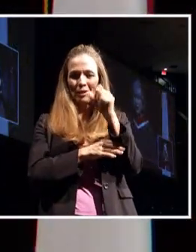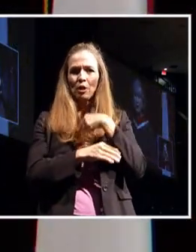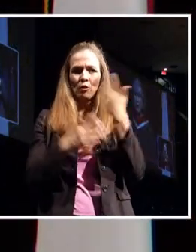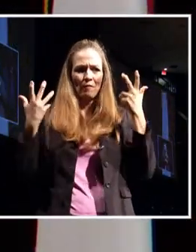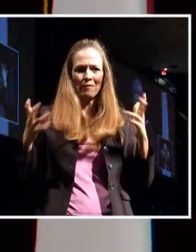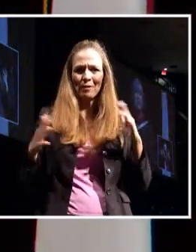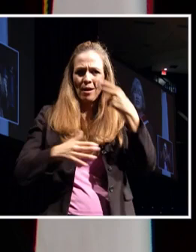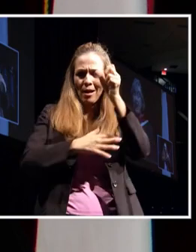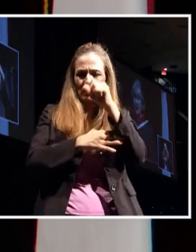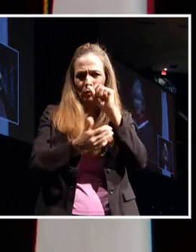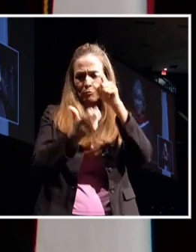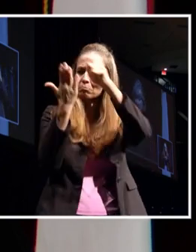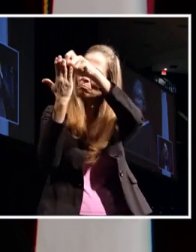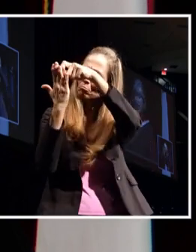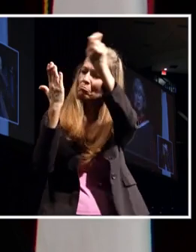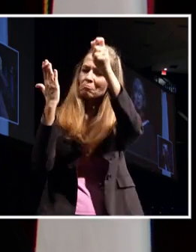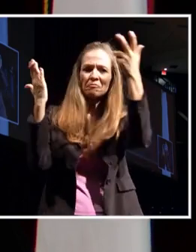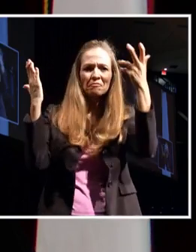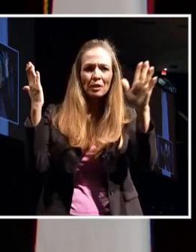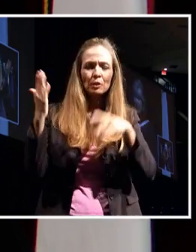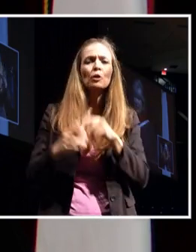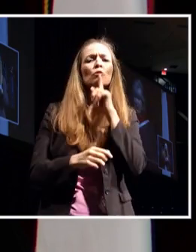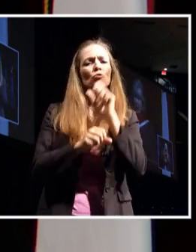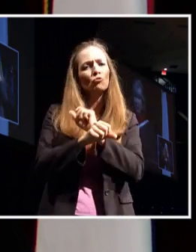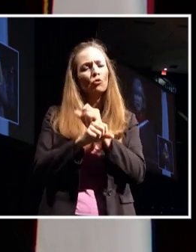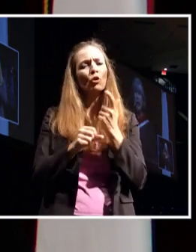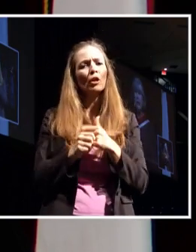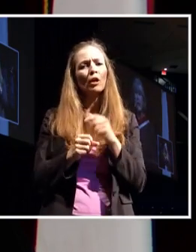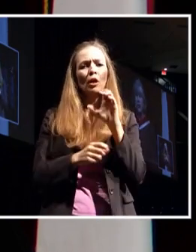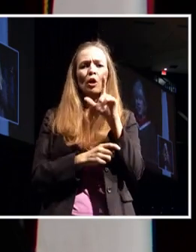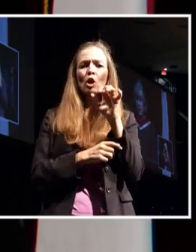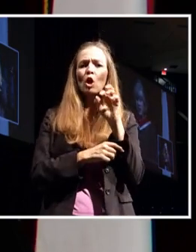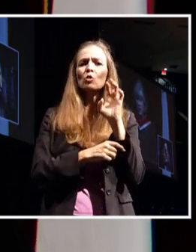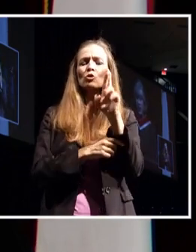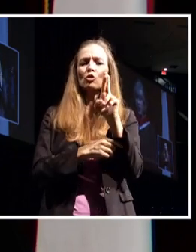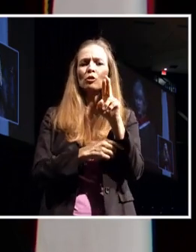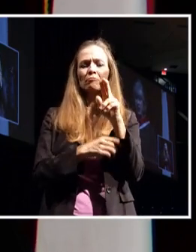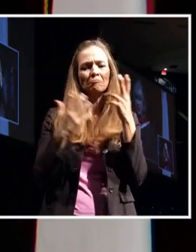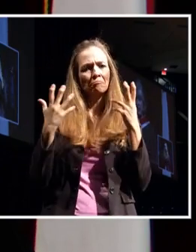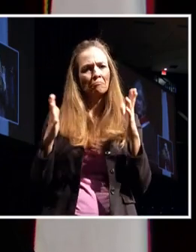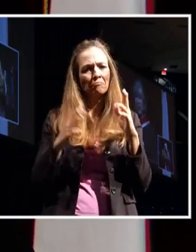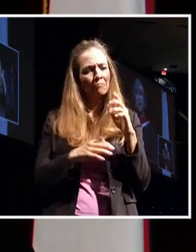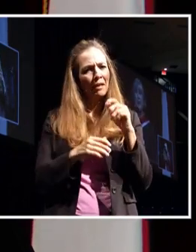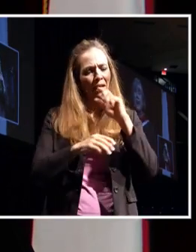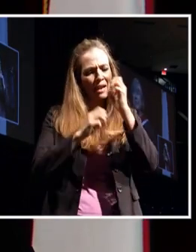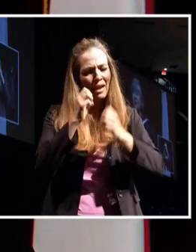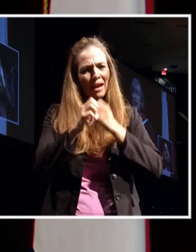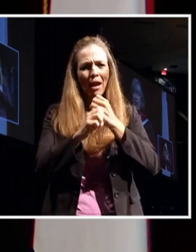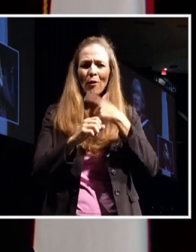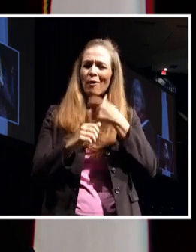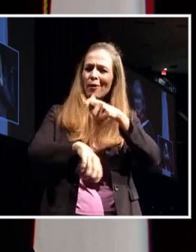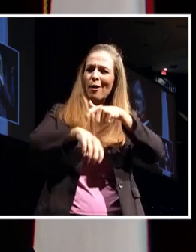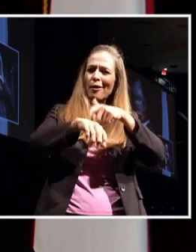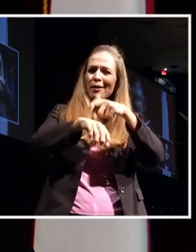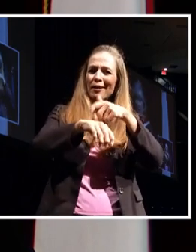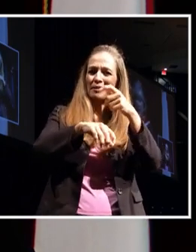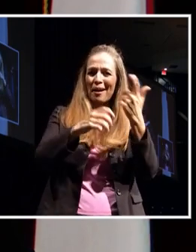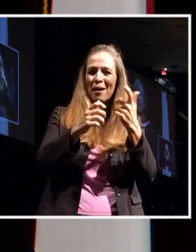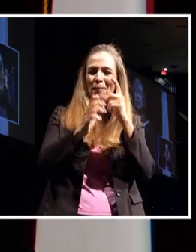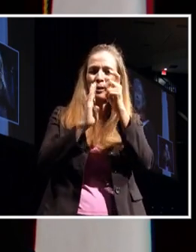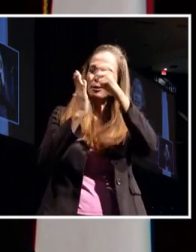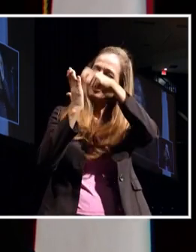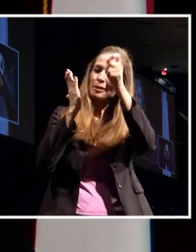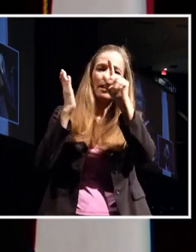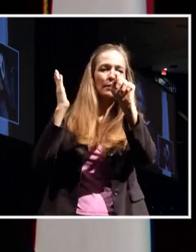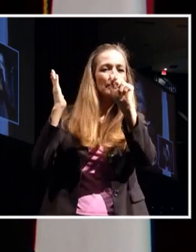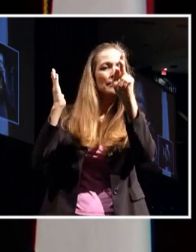school coursework. Check. You are truly the closer of an educational era in Texas, the last of our tax testers.